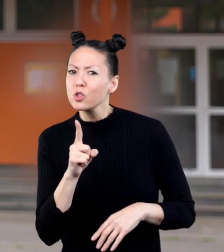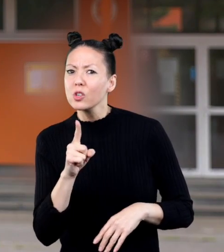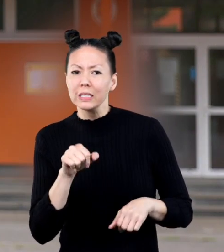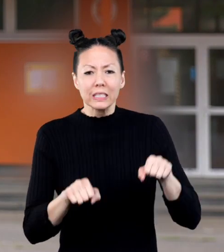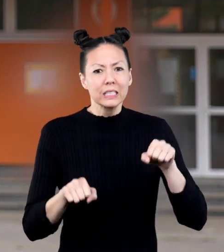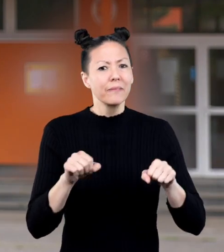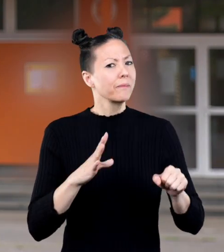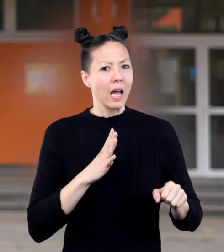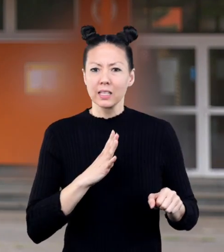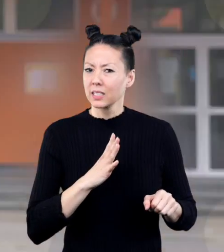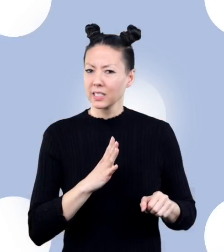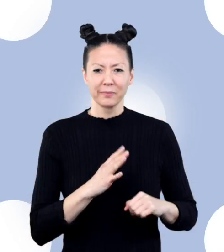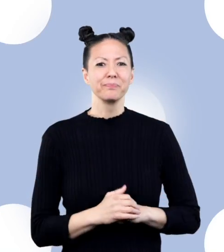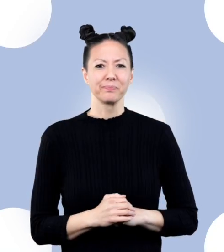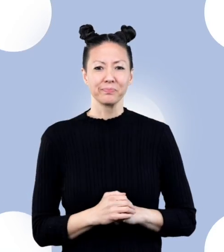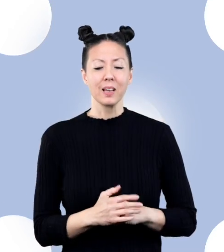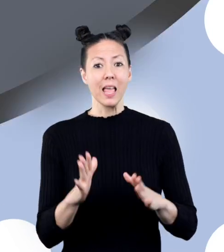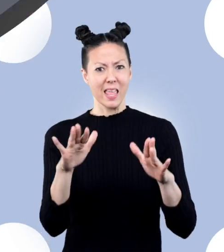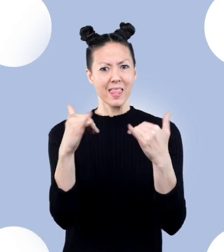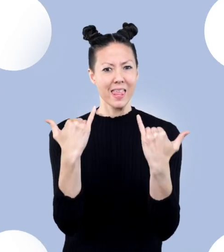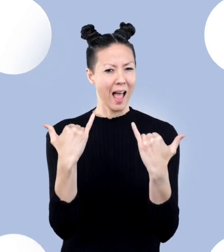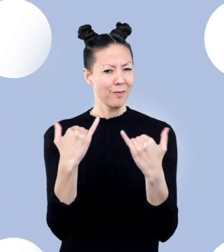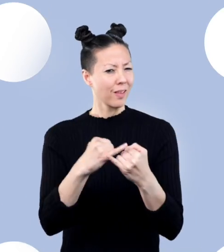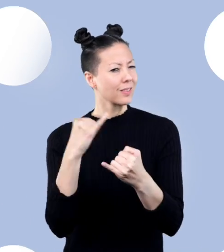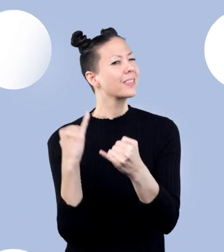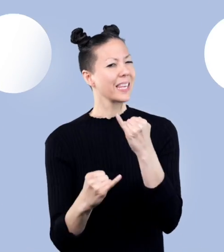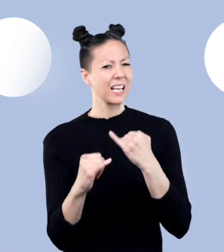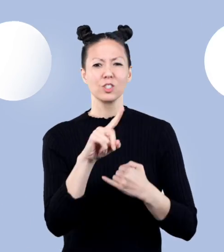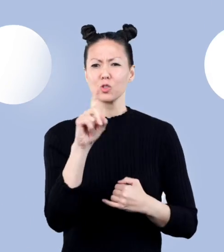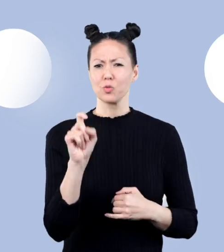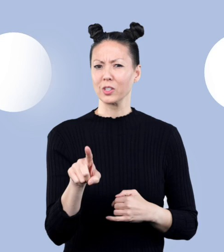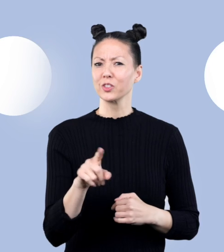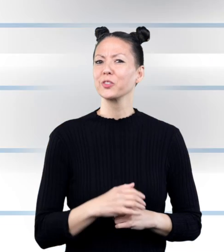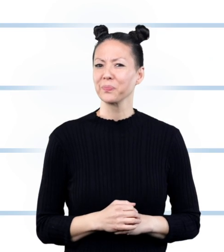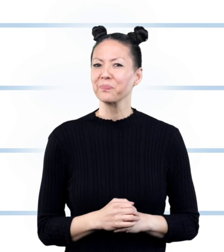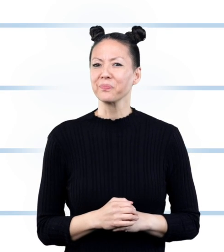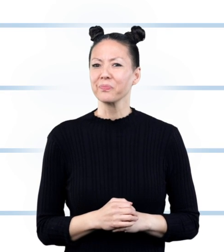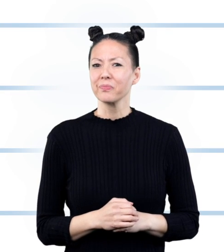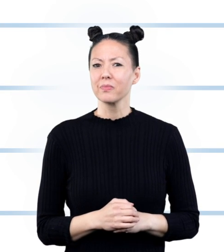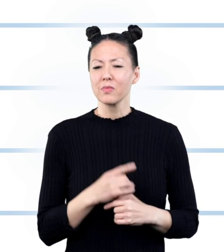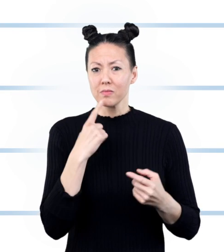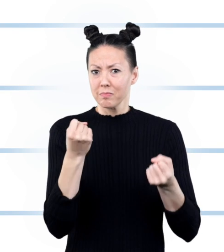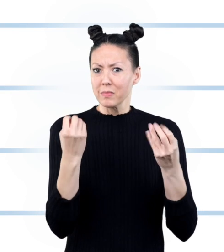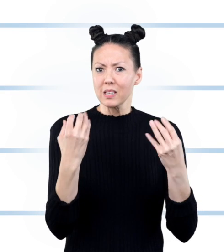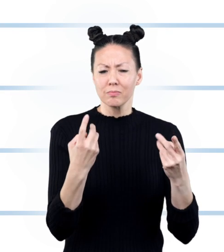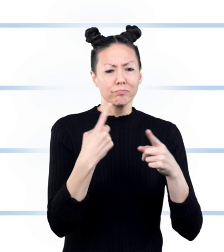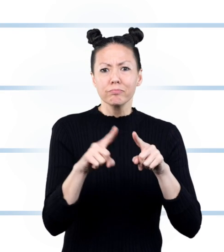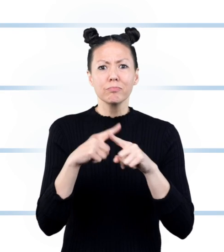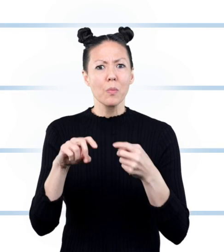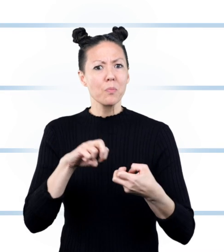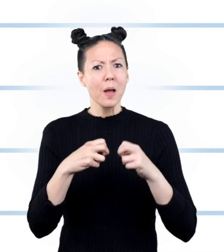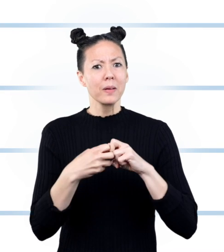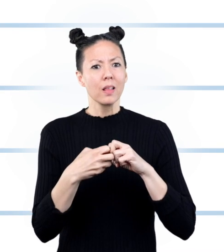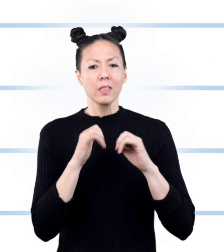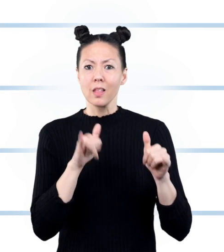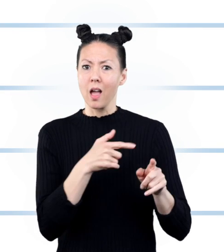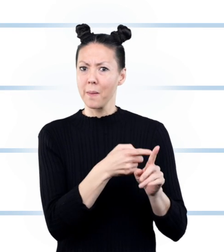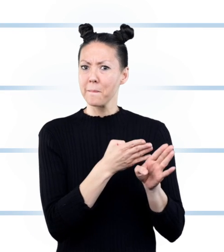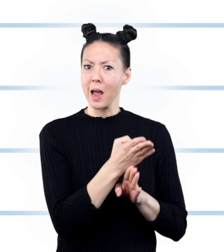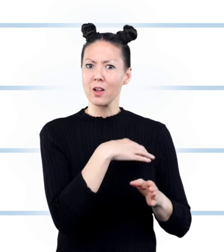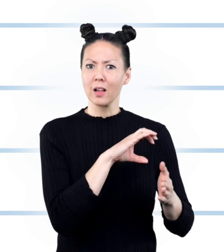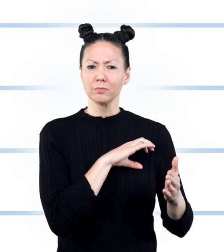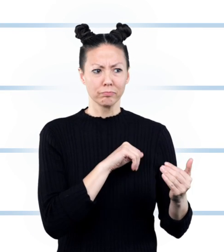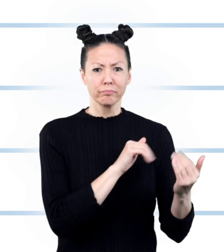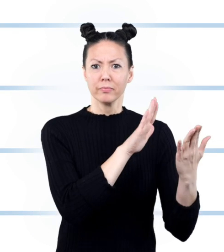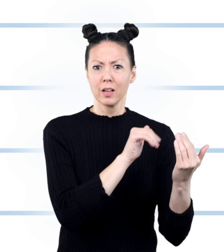the answer. Now, for the last question, are there any problems that the main character